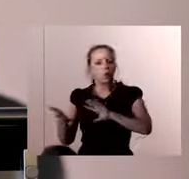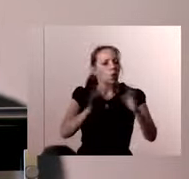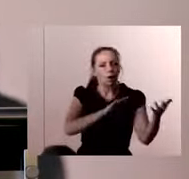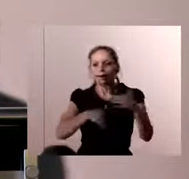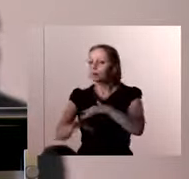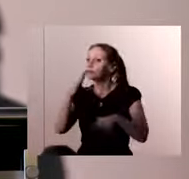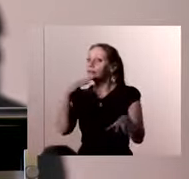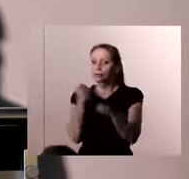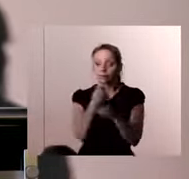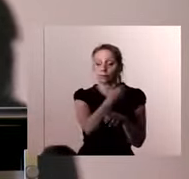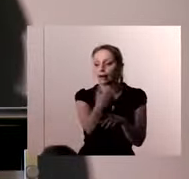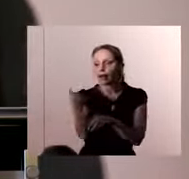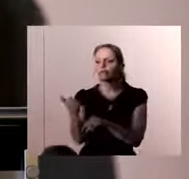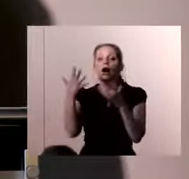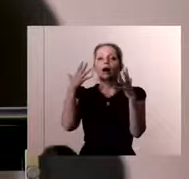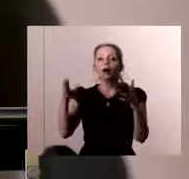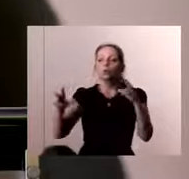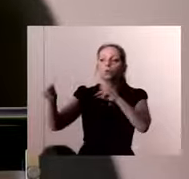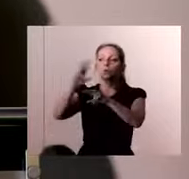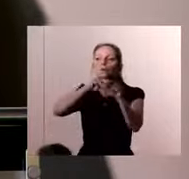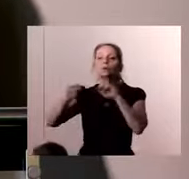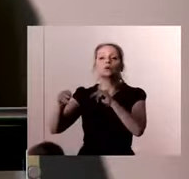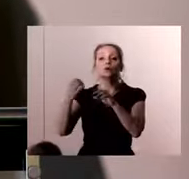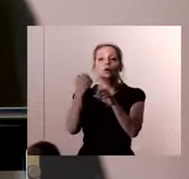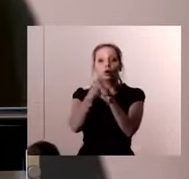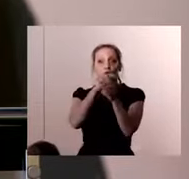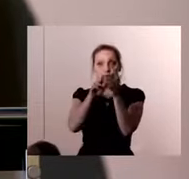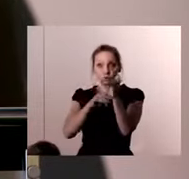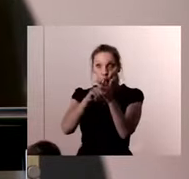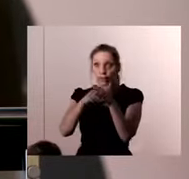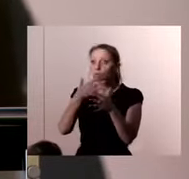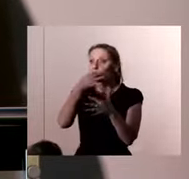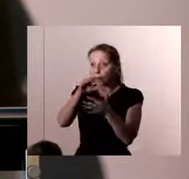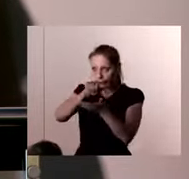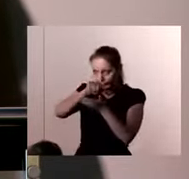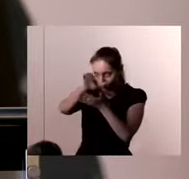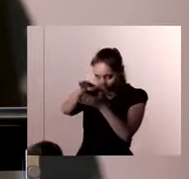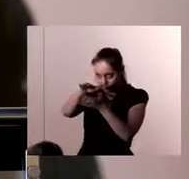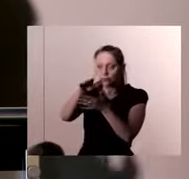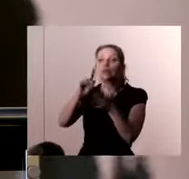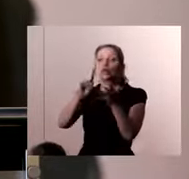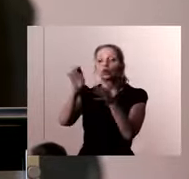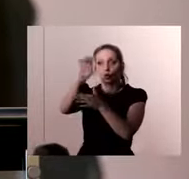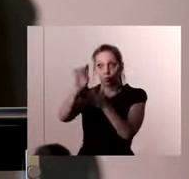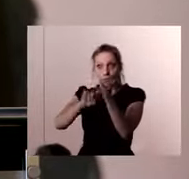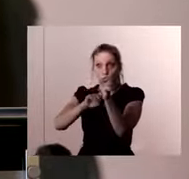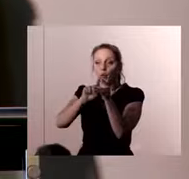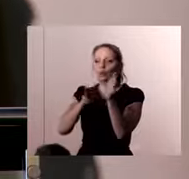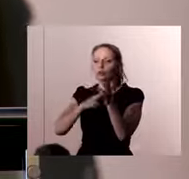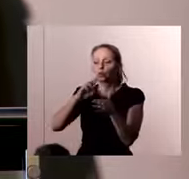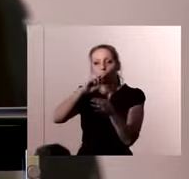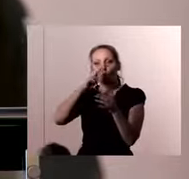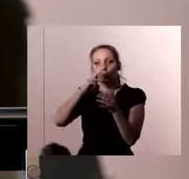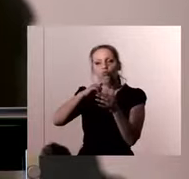their government, there was a lot of speculation about whether Greece would be asked to leave the European Union. So a group of reporters